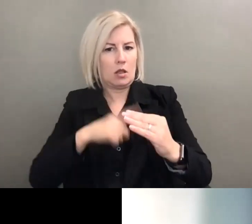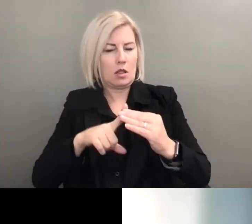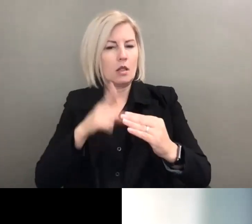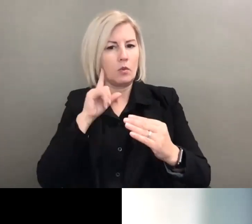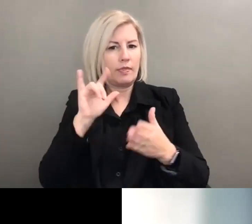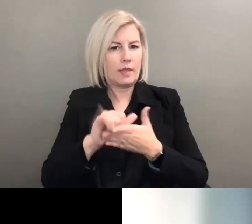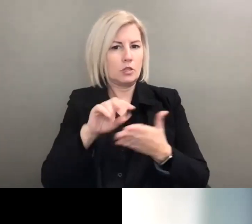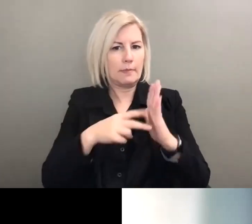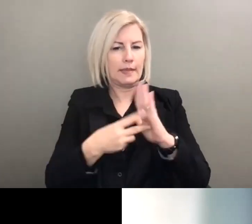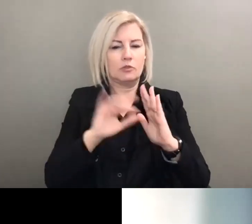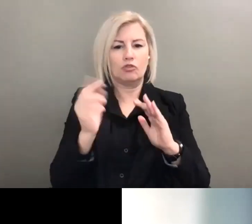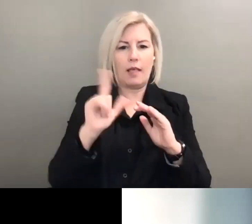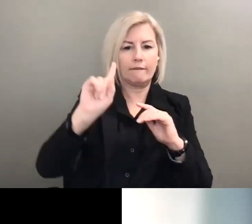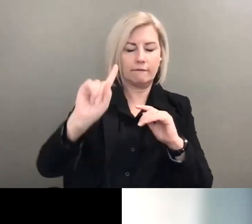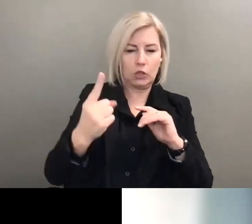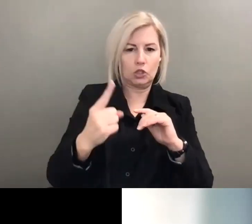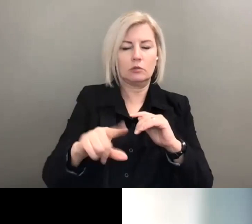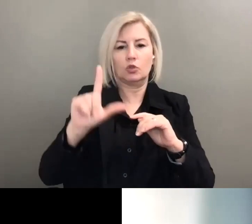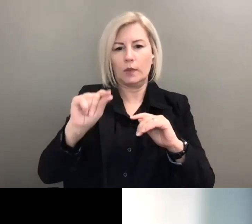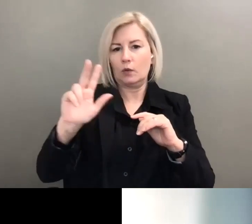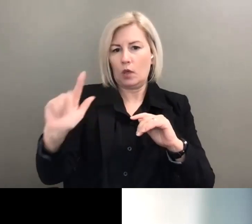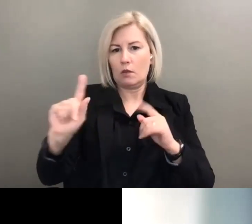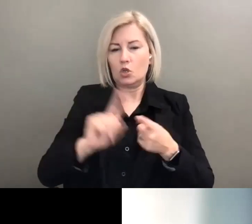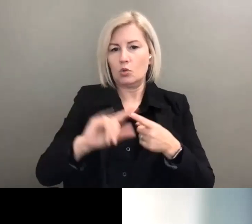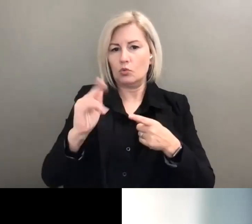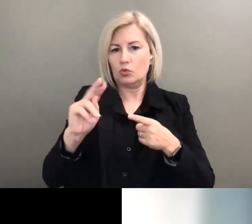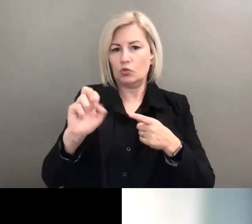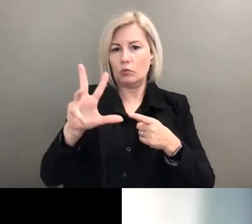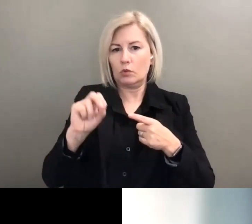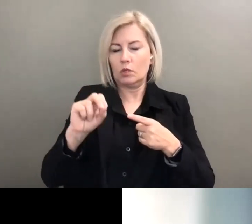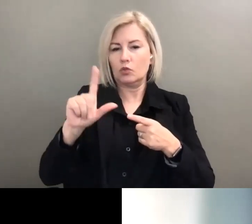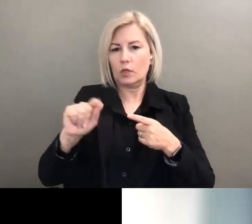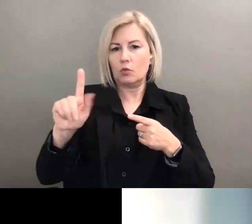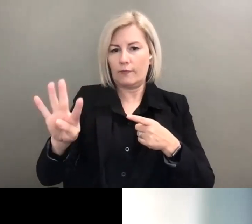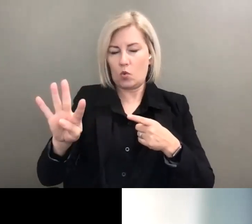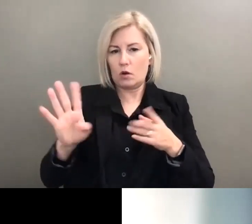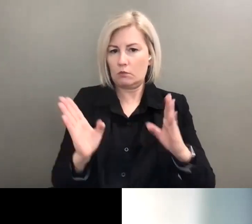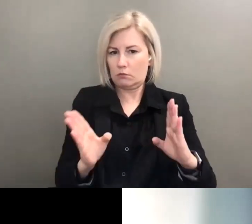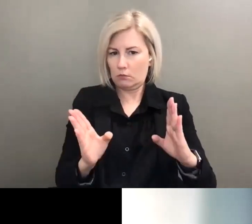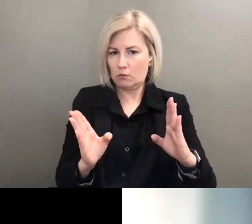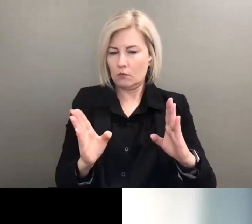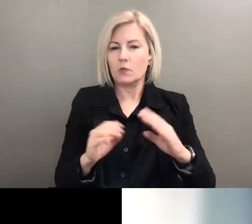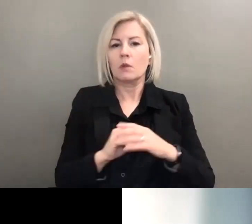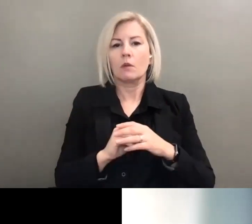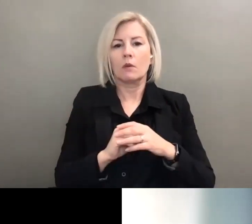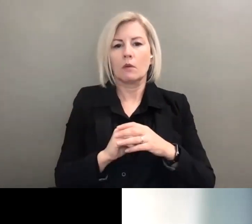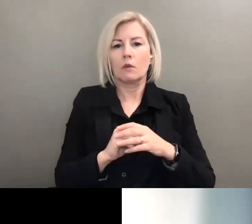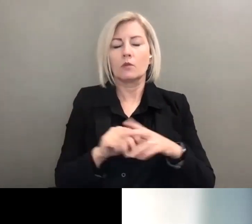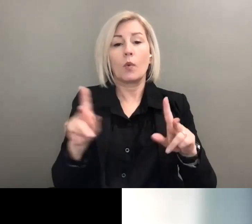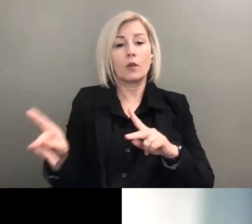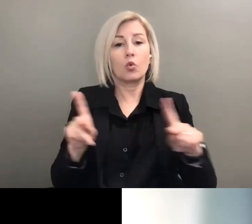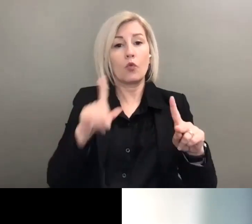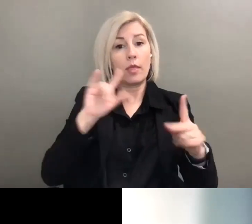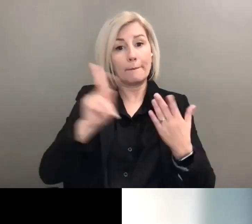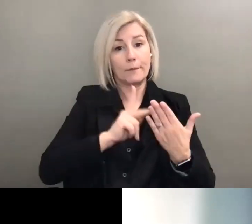round is July 1, 2023 through June 30th or 2024. So in order for the project